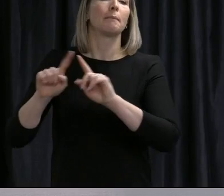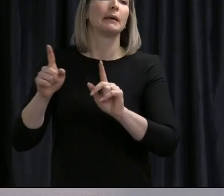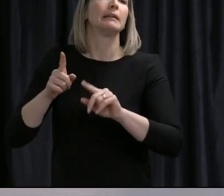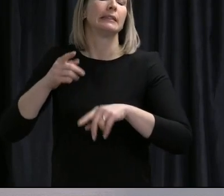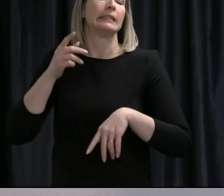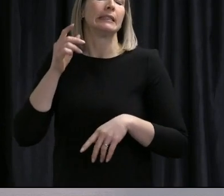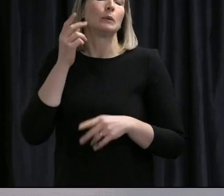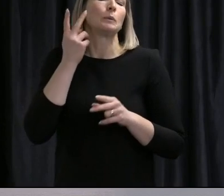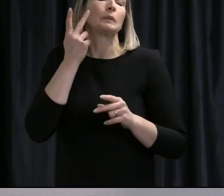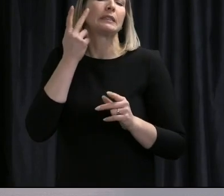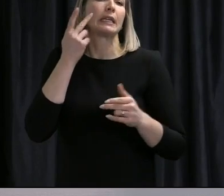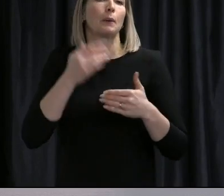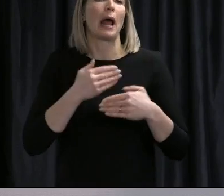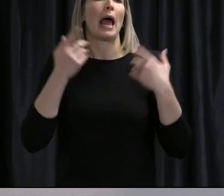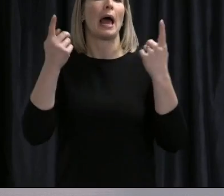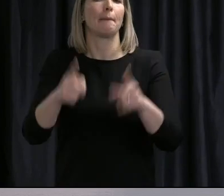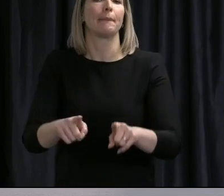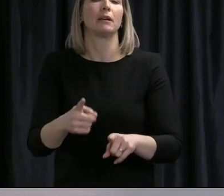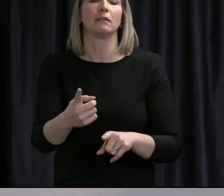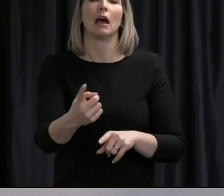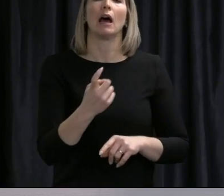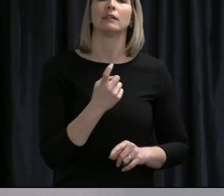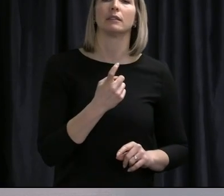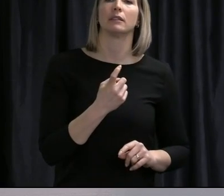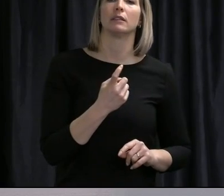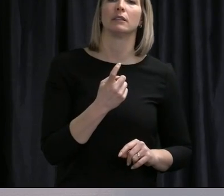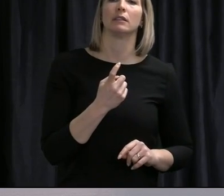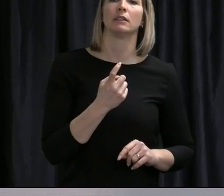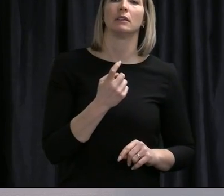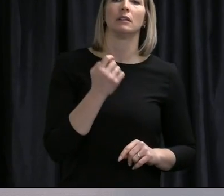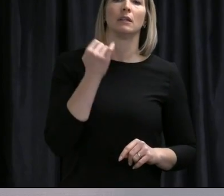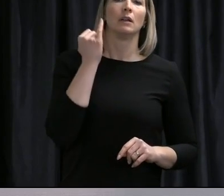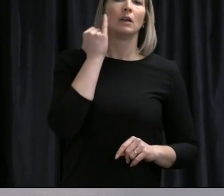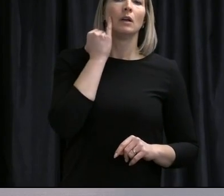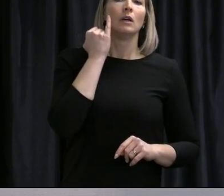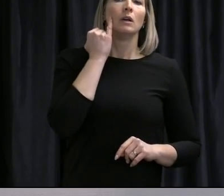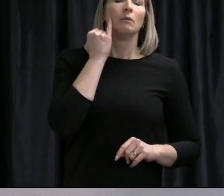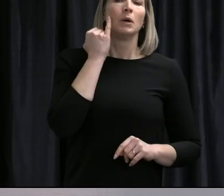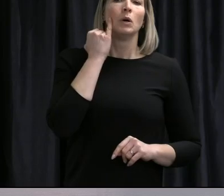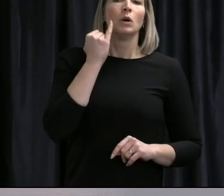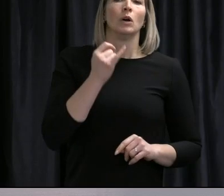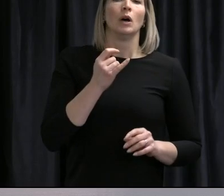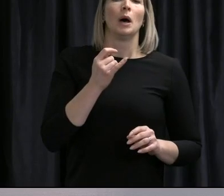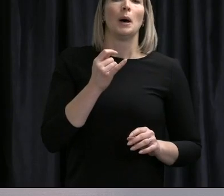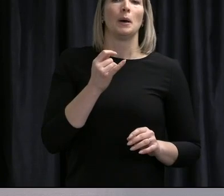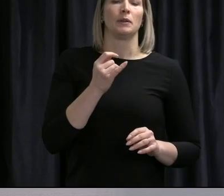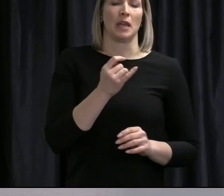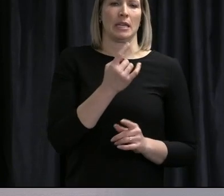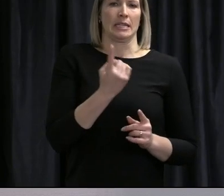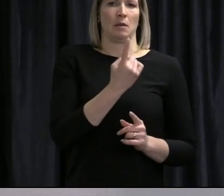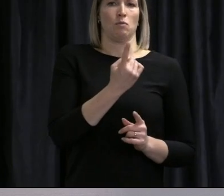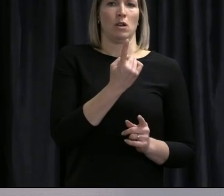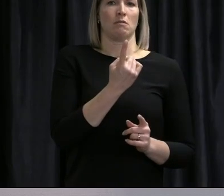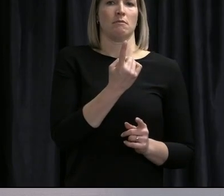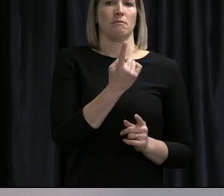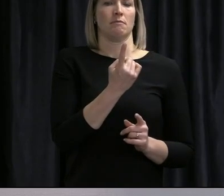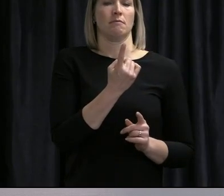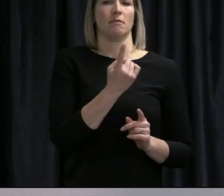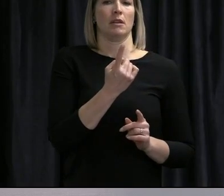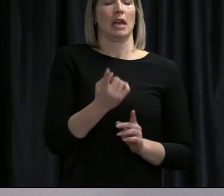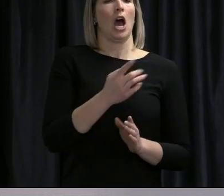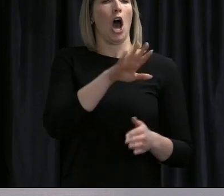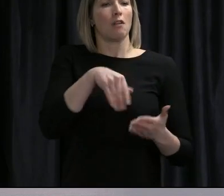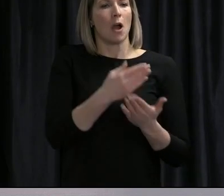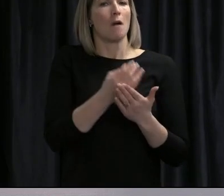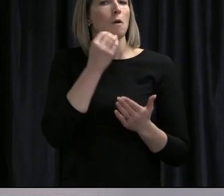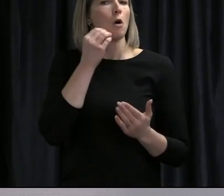people when they need them. What about Can we the get some workers who came home clarification? from abroad before Friday evening and were told were ordered to work because they came in before that announcement